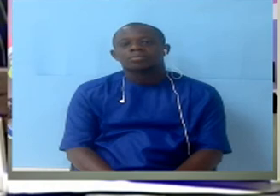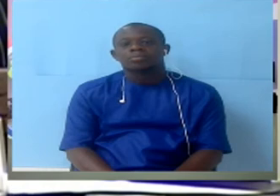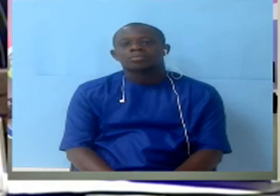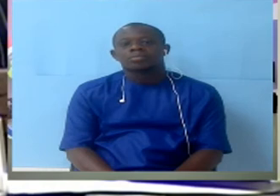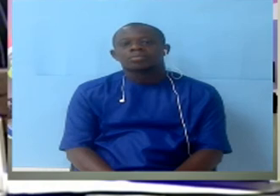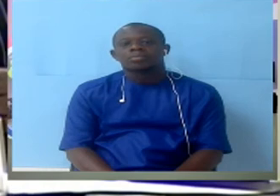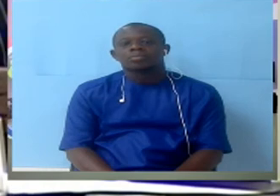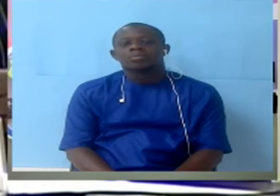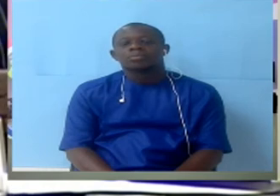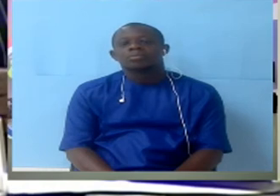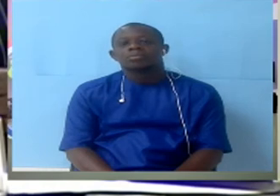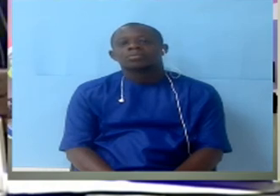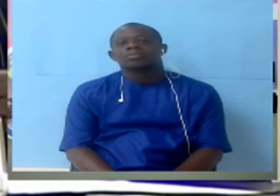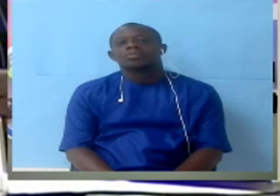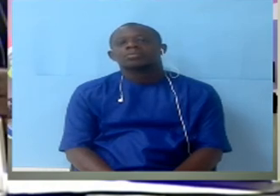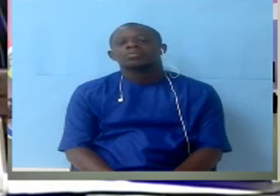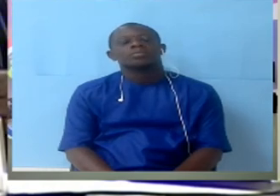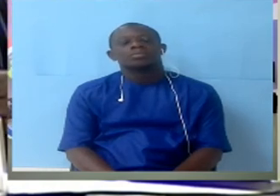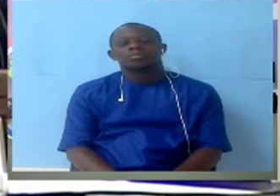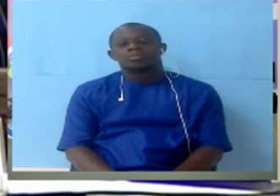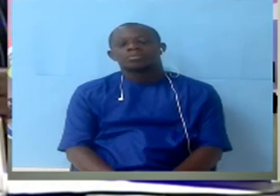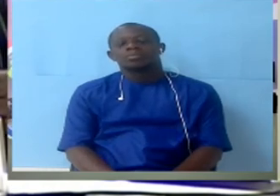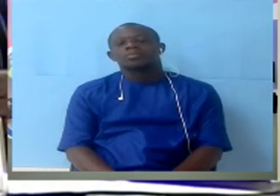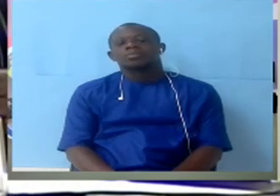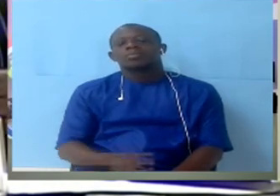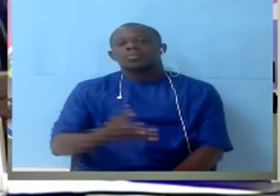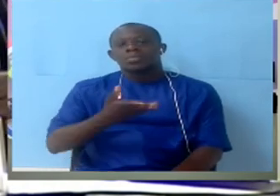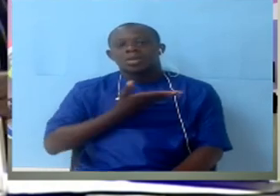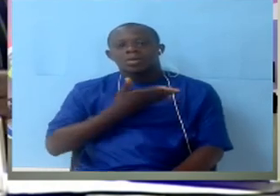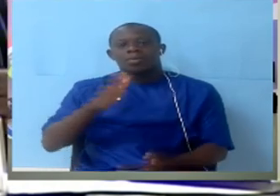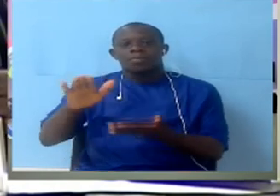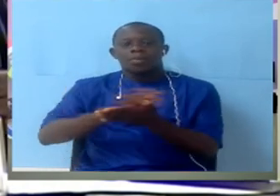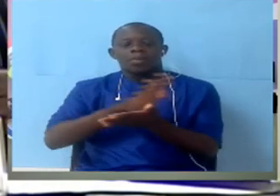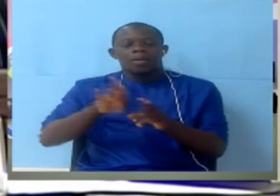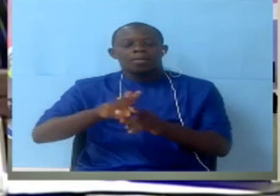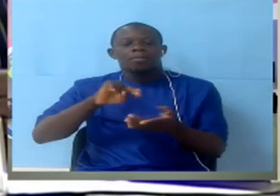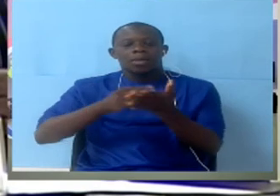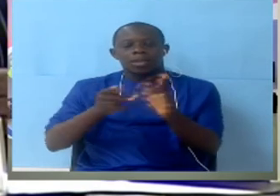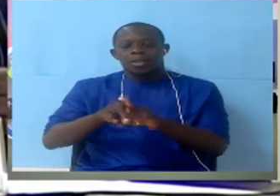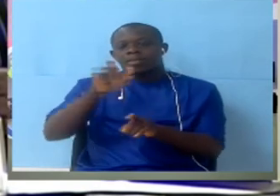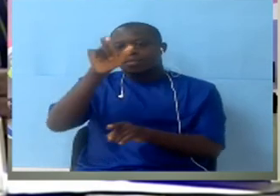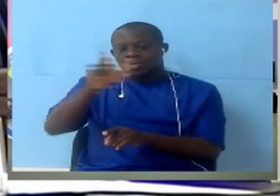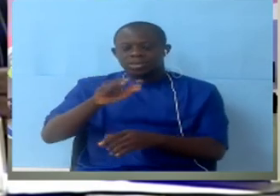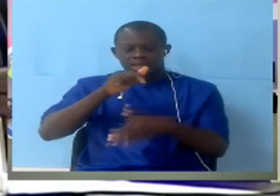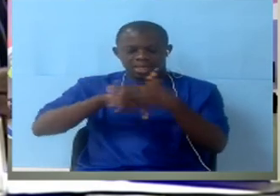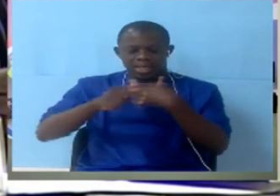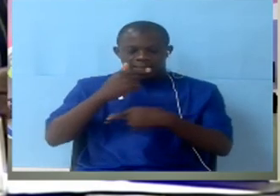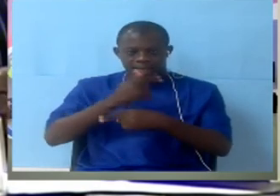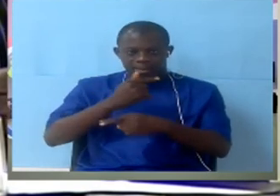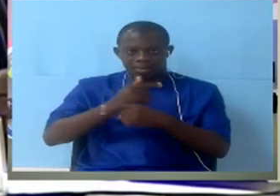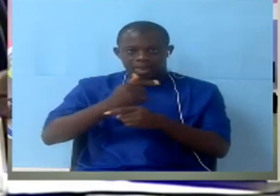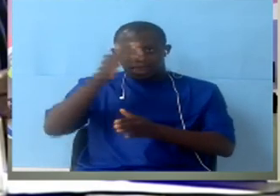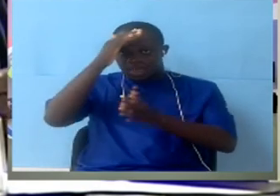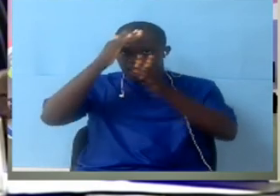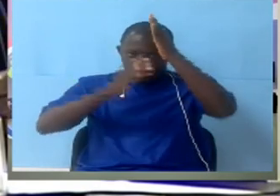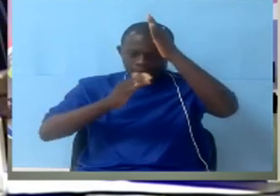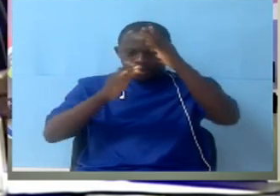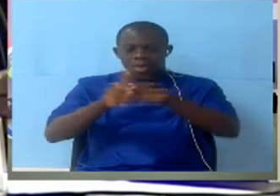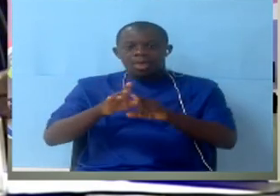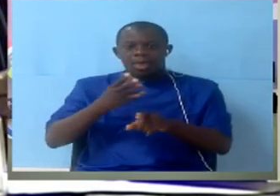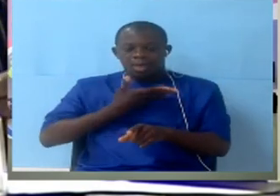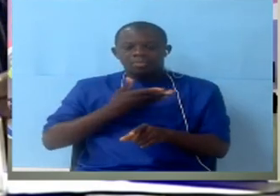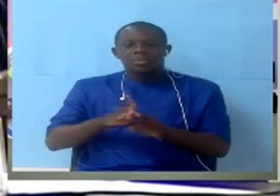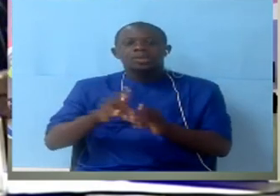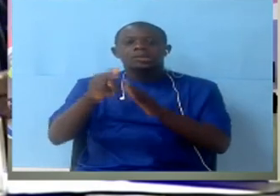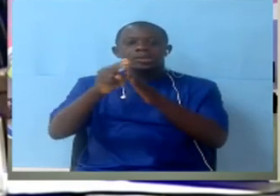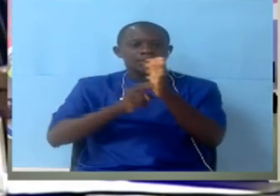is, a corporal in the Gambian Army has been declared wanted by the Army for allegedly stealing four ships belonging